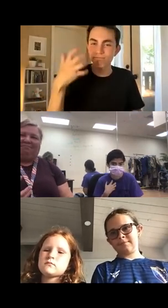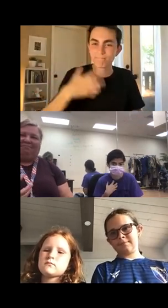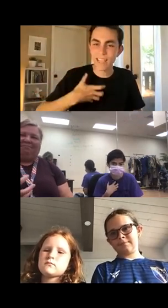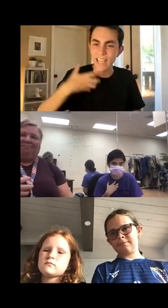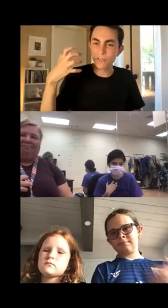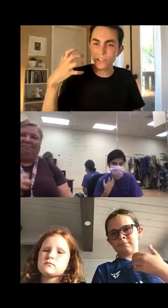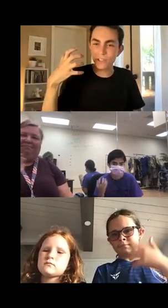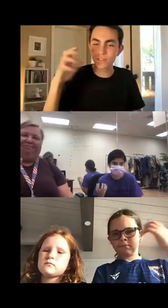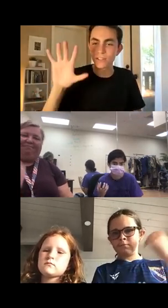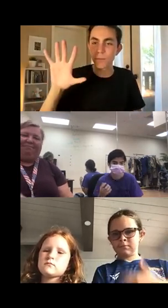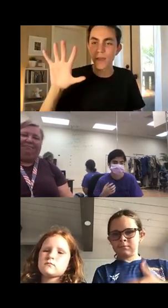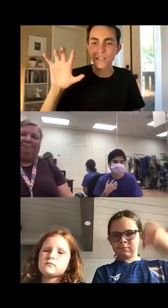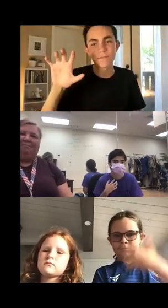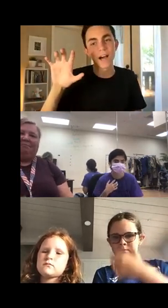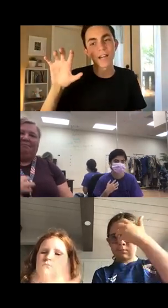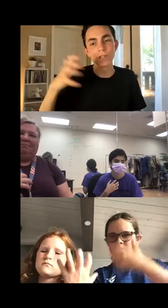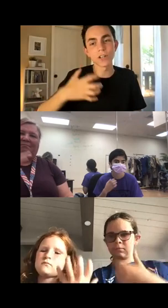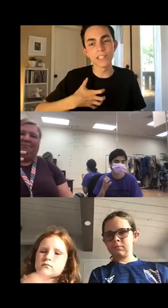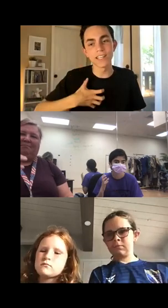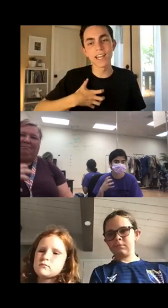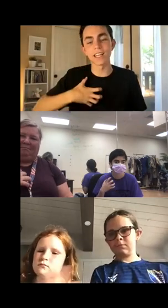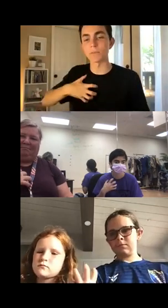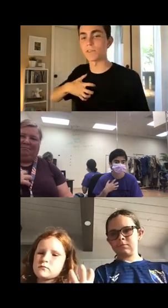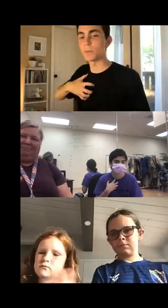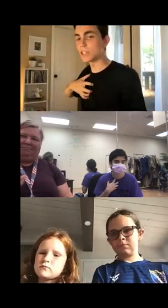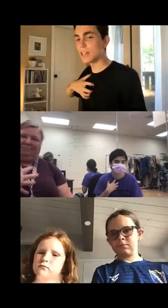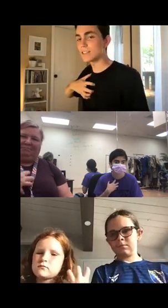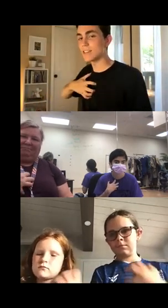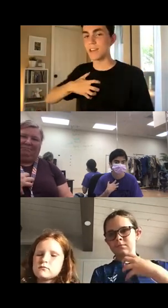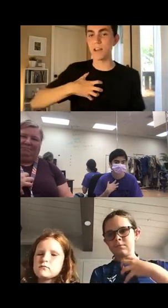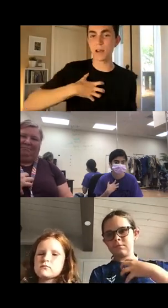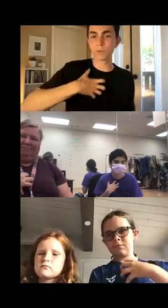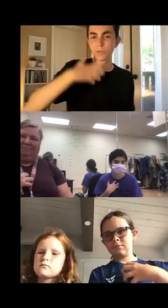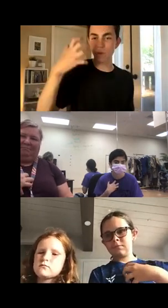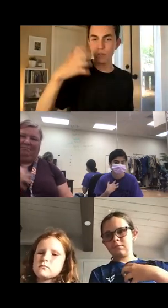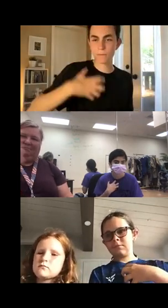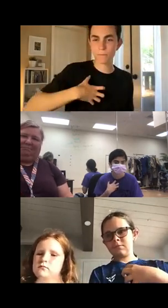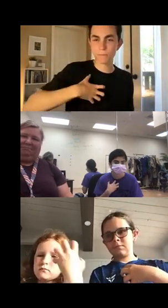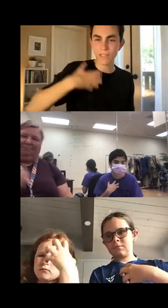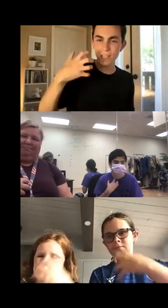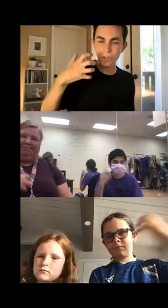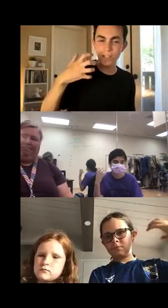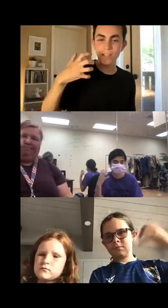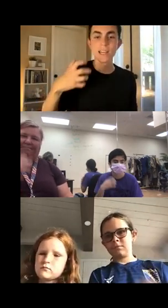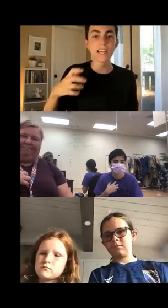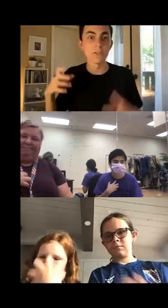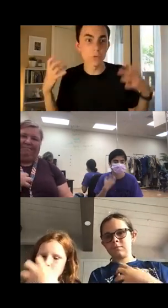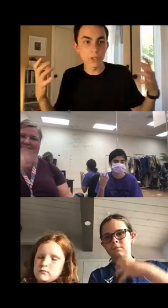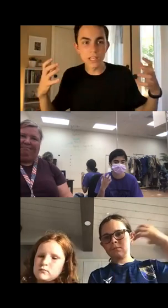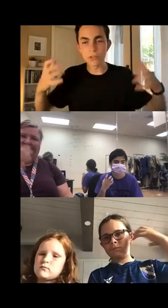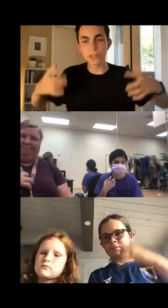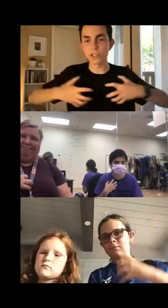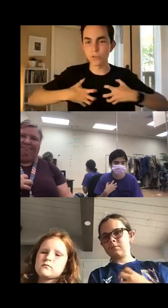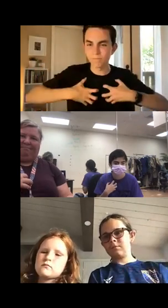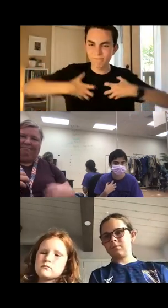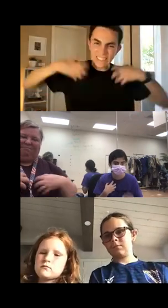it's angry. That's a bent 5, we call it. It comes from your chest up towards your mouth. Angry. If you're really